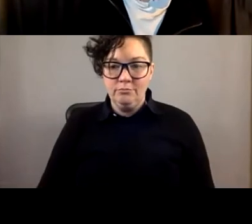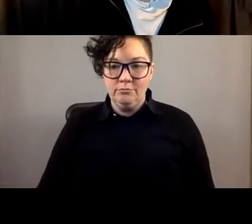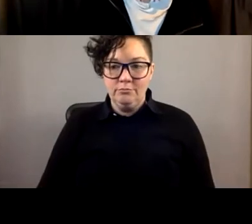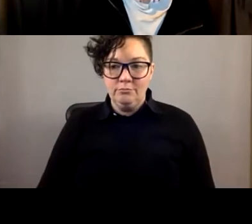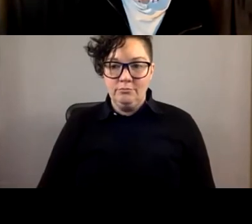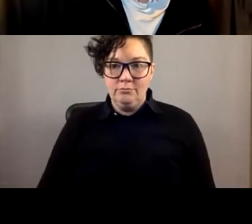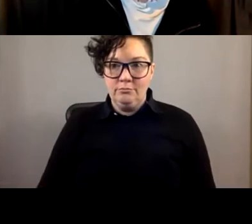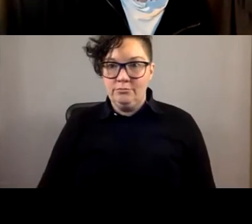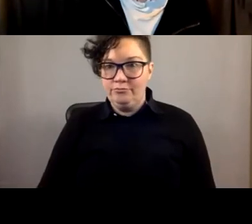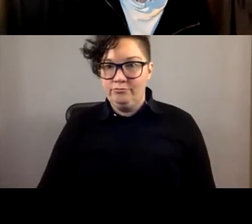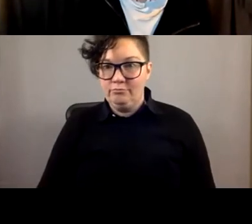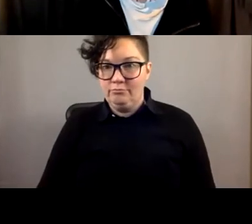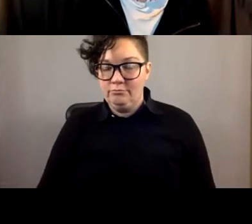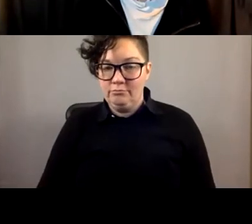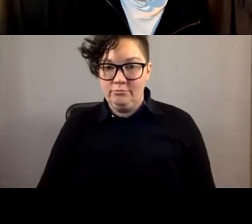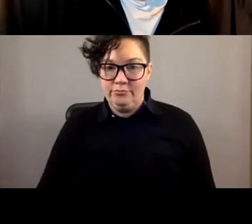Wow.